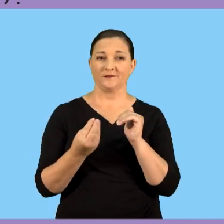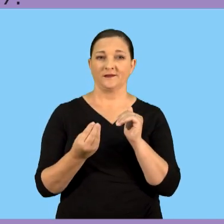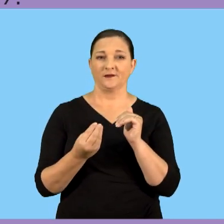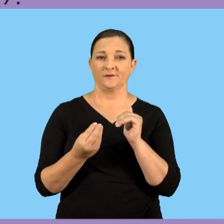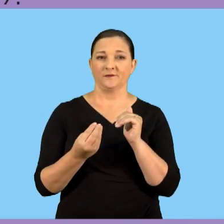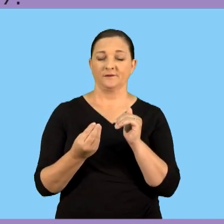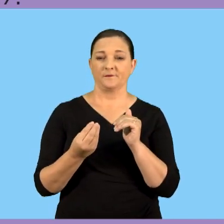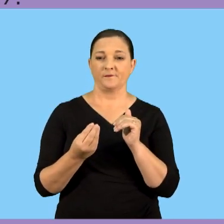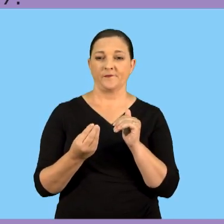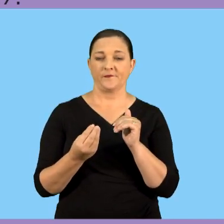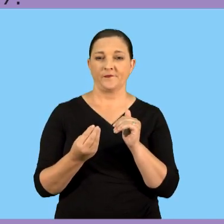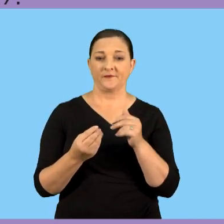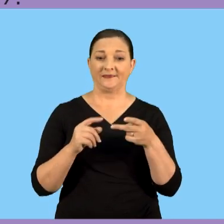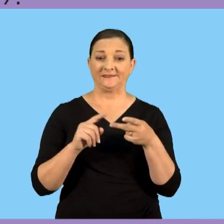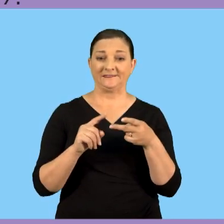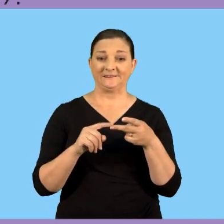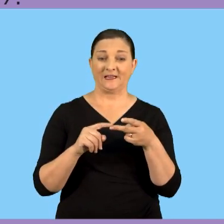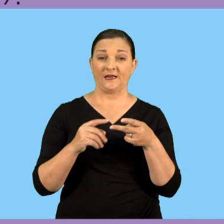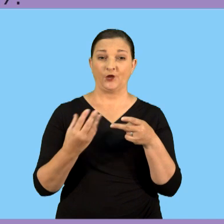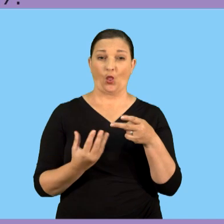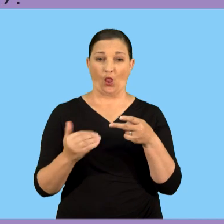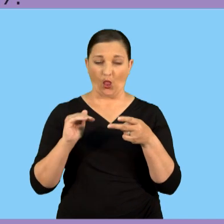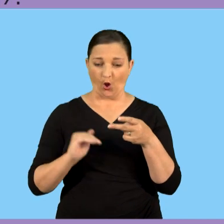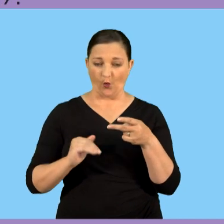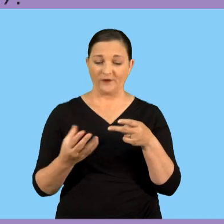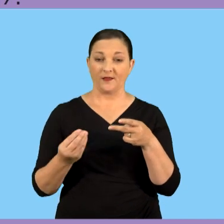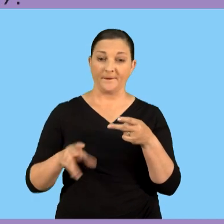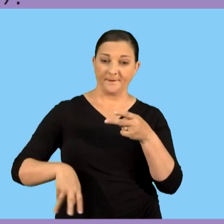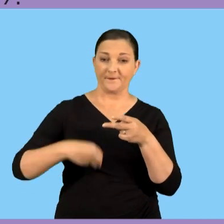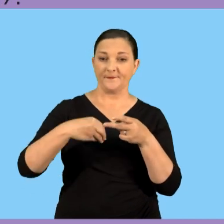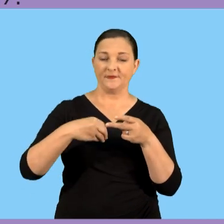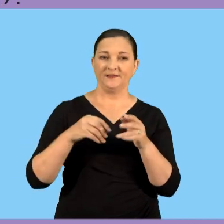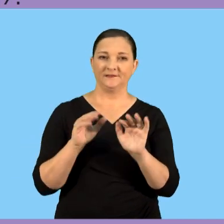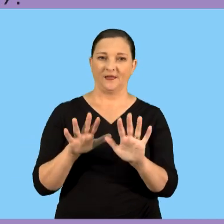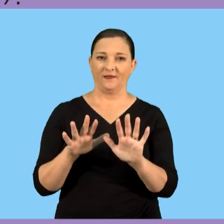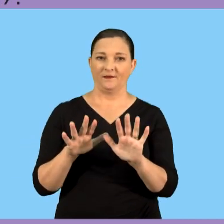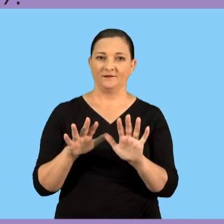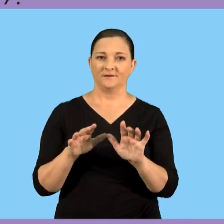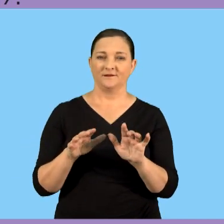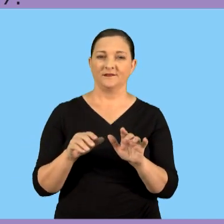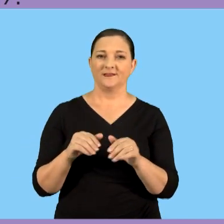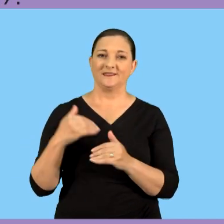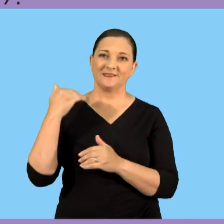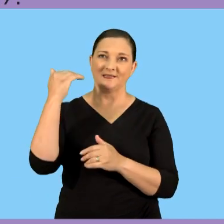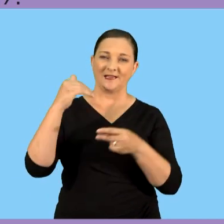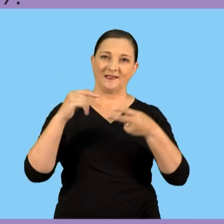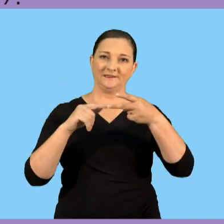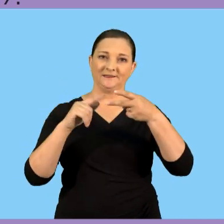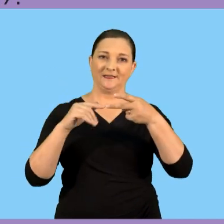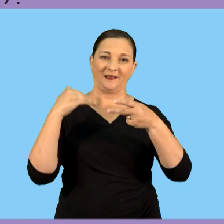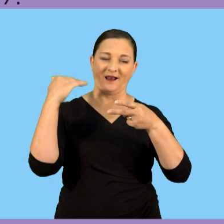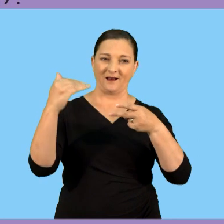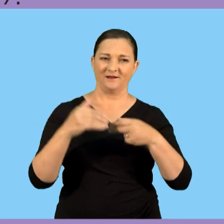there is the second lowest number plus 10 is the